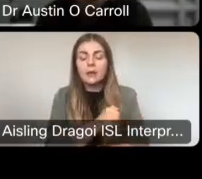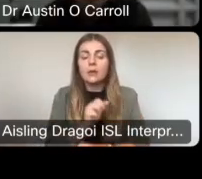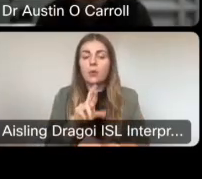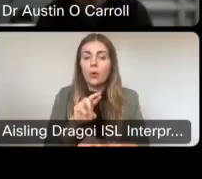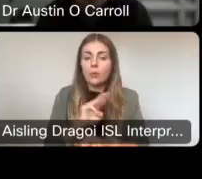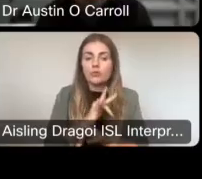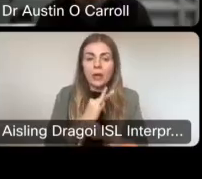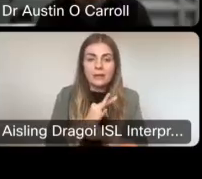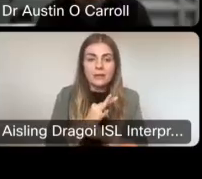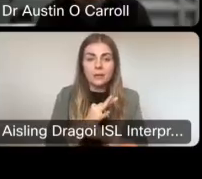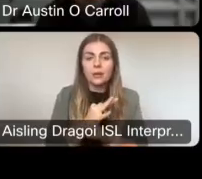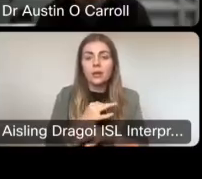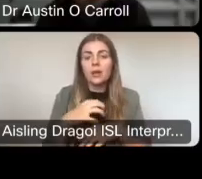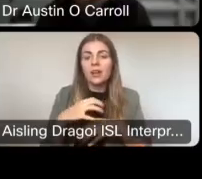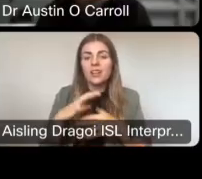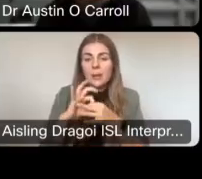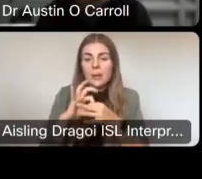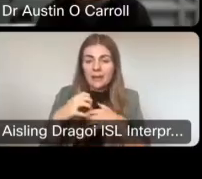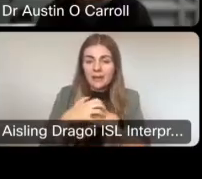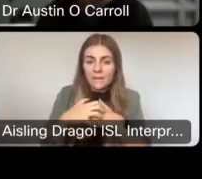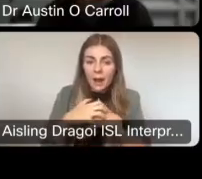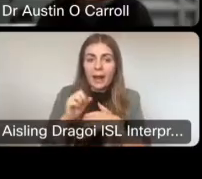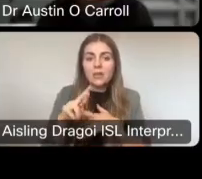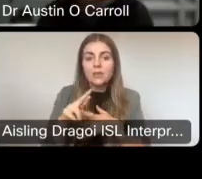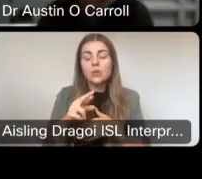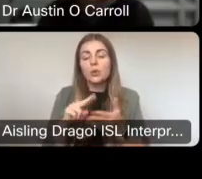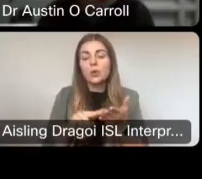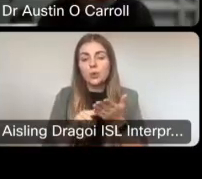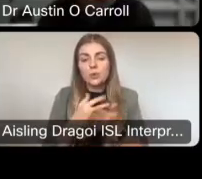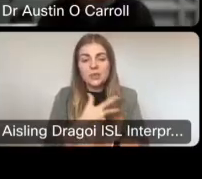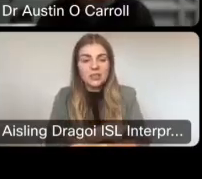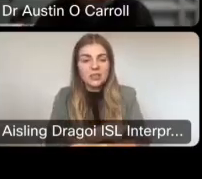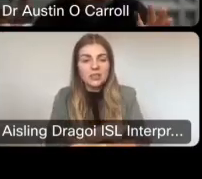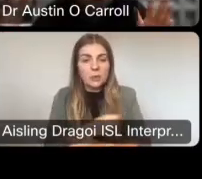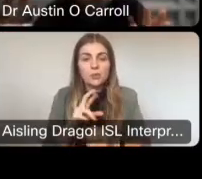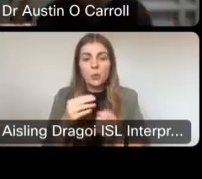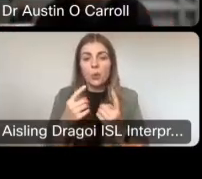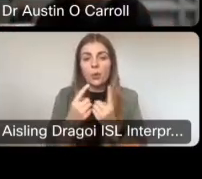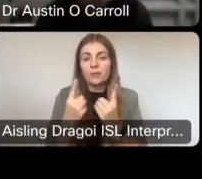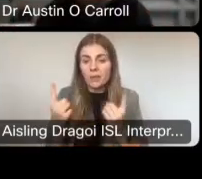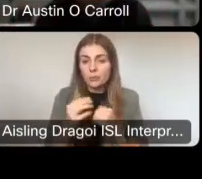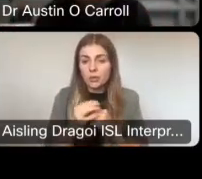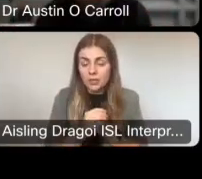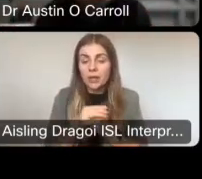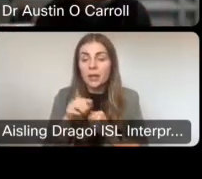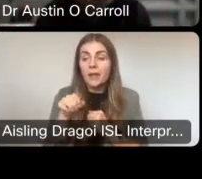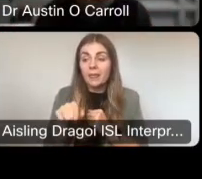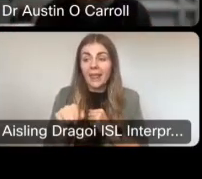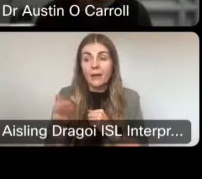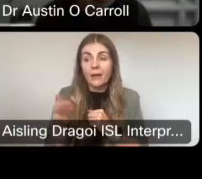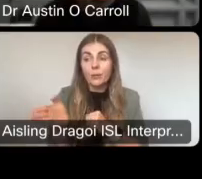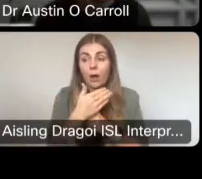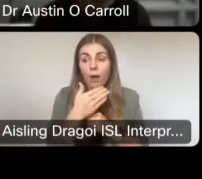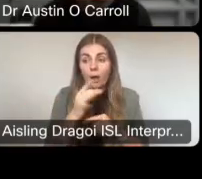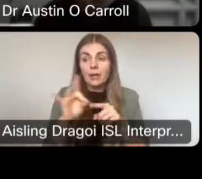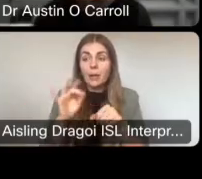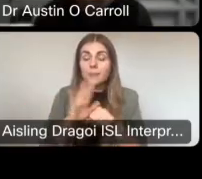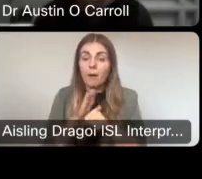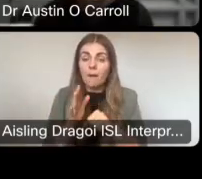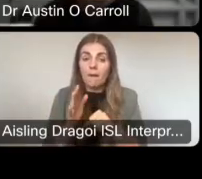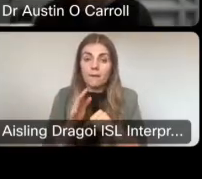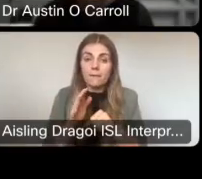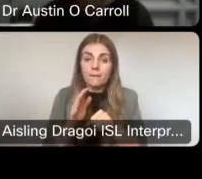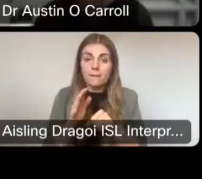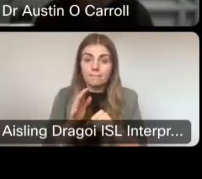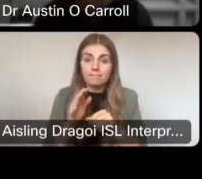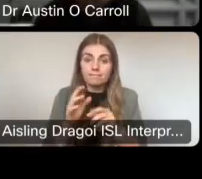domestic violence, parental substance misuse, or parental separation or divorce. These were all classified as adverse childhood events.